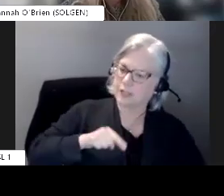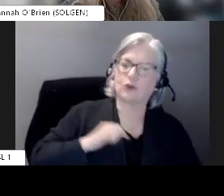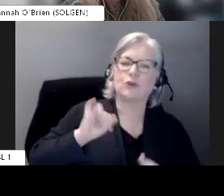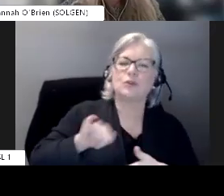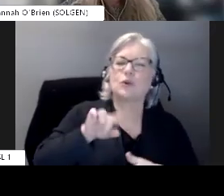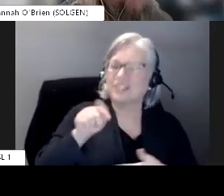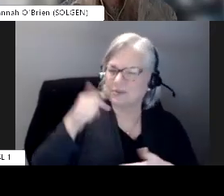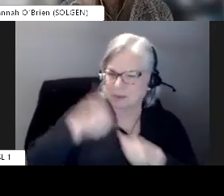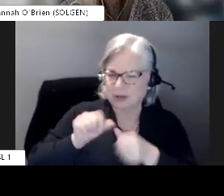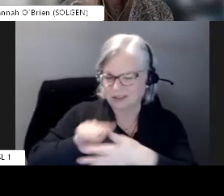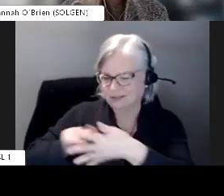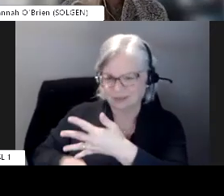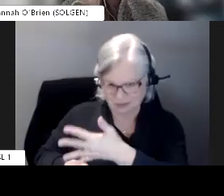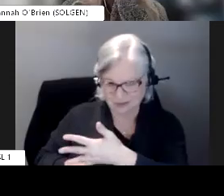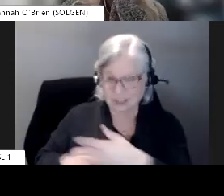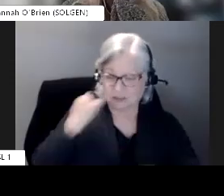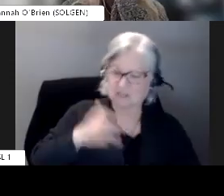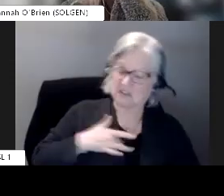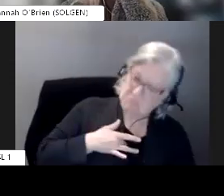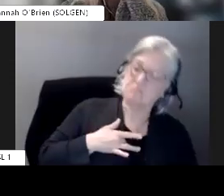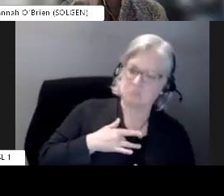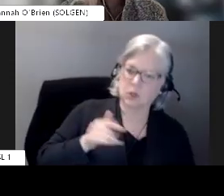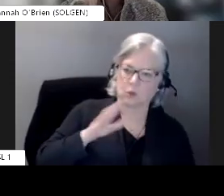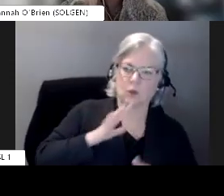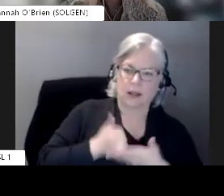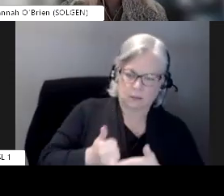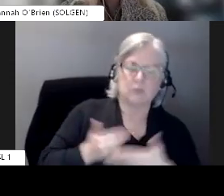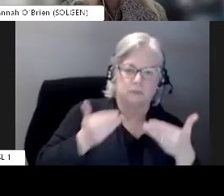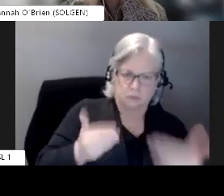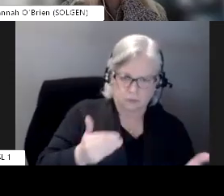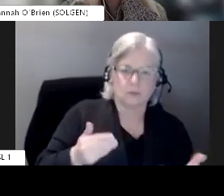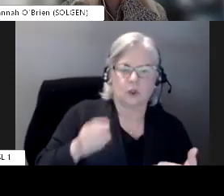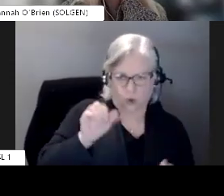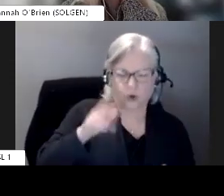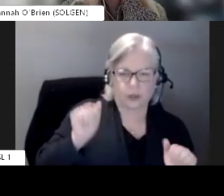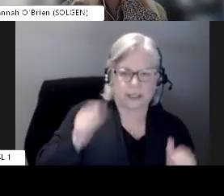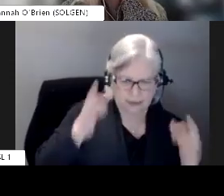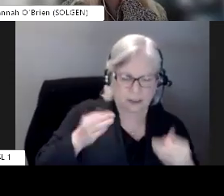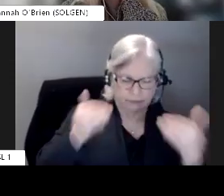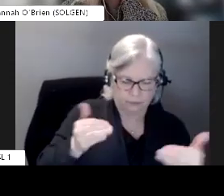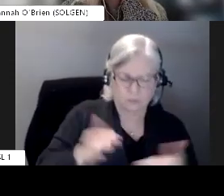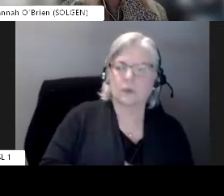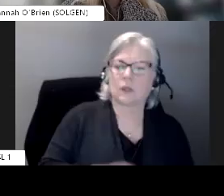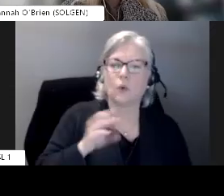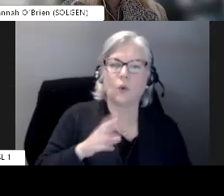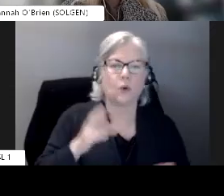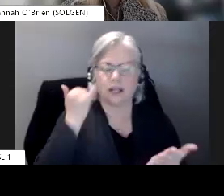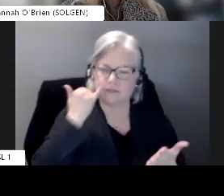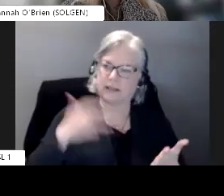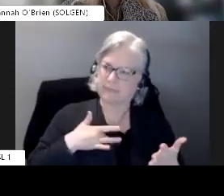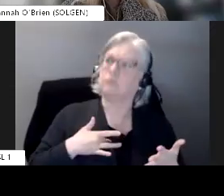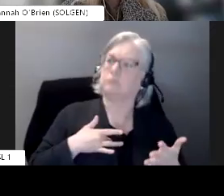if it's seen to be in the public interest to have an open and full hearing of the circumstances of a death. And there's